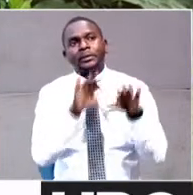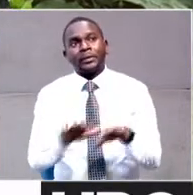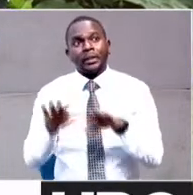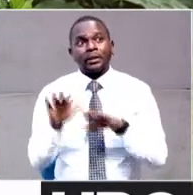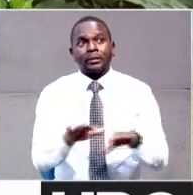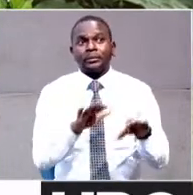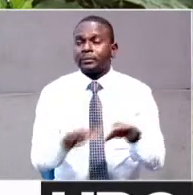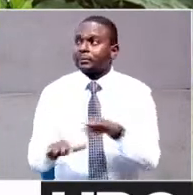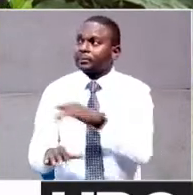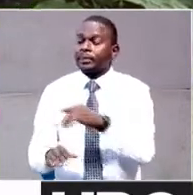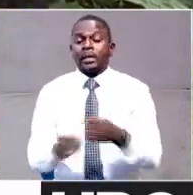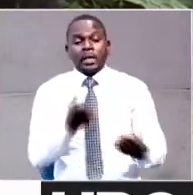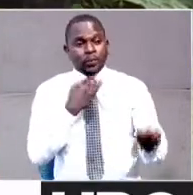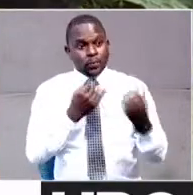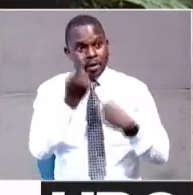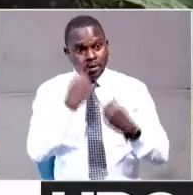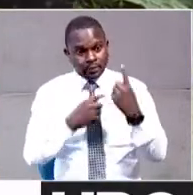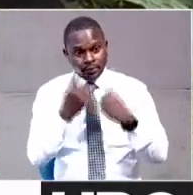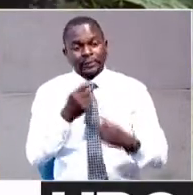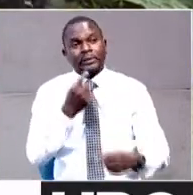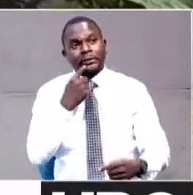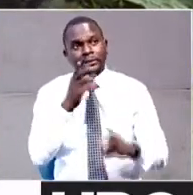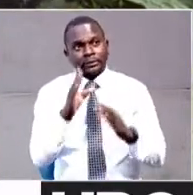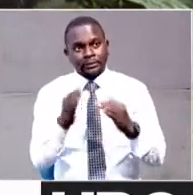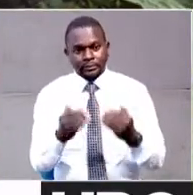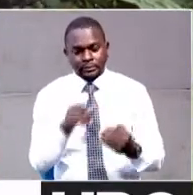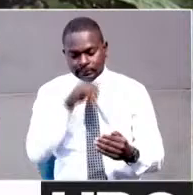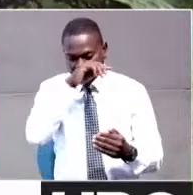She was crying, saying